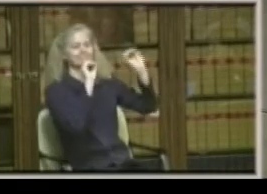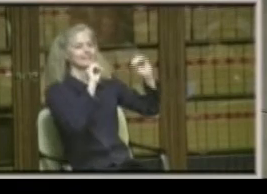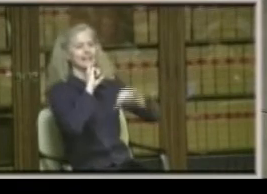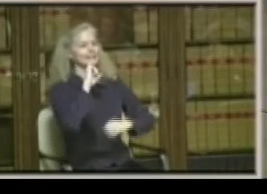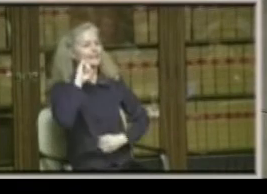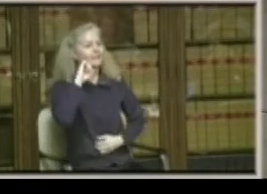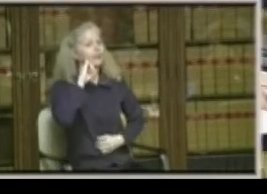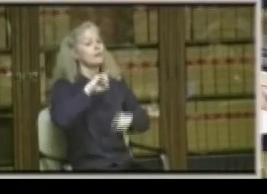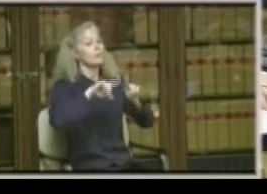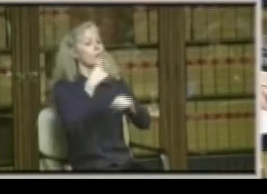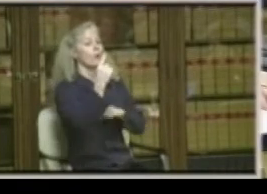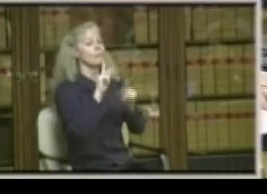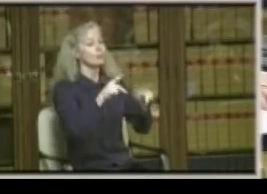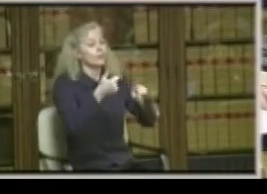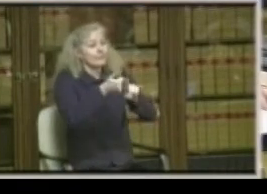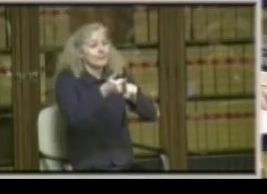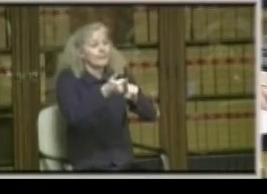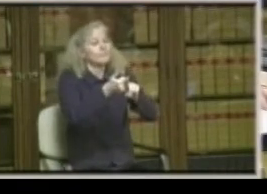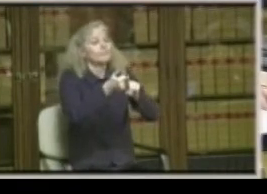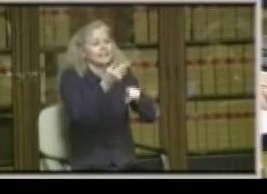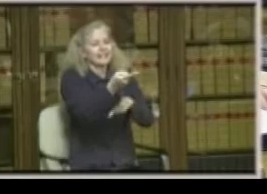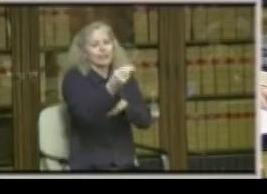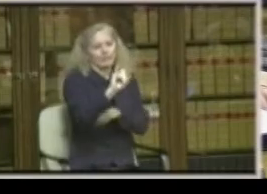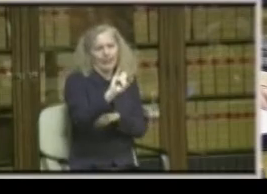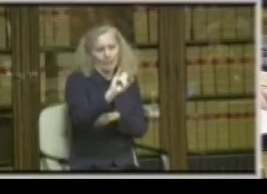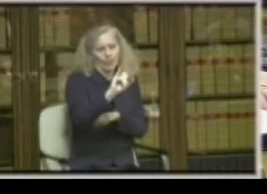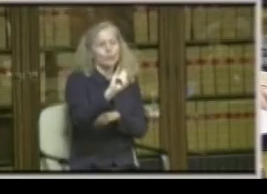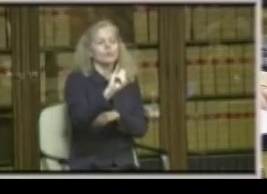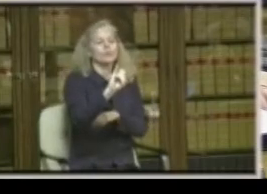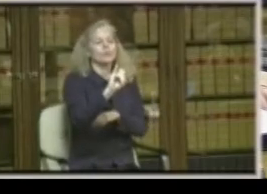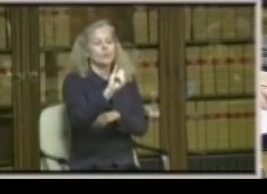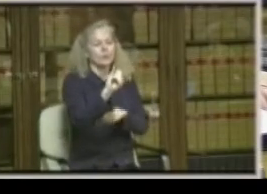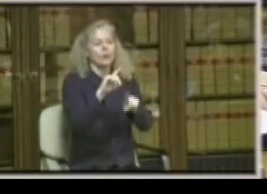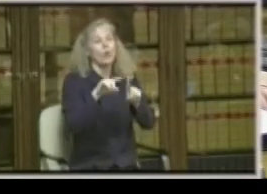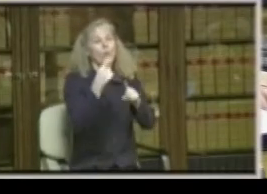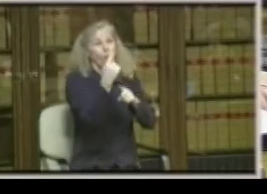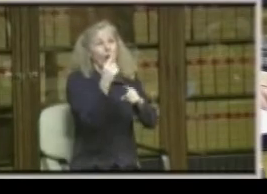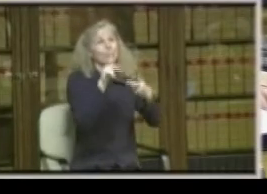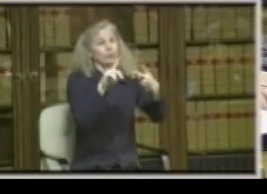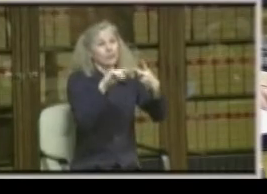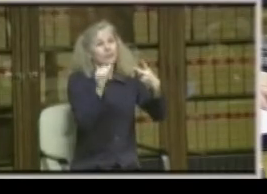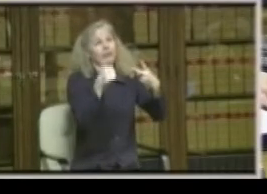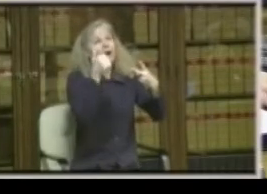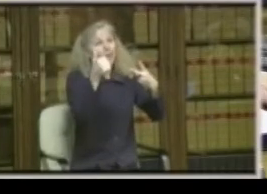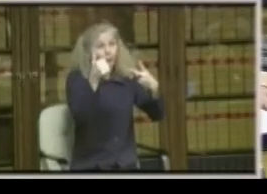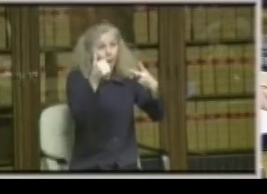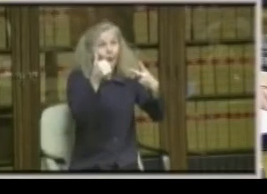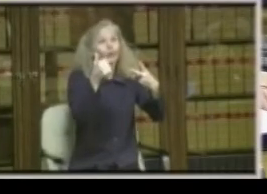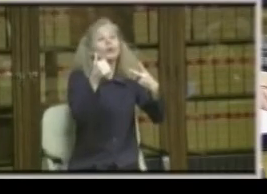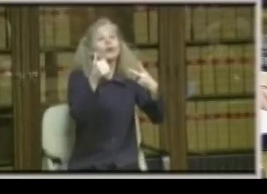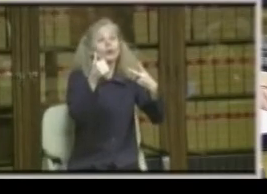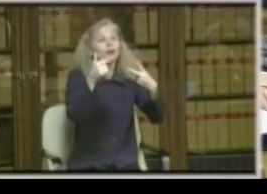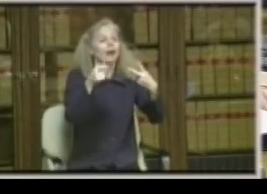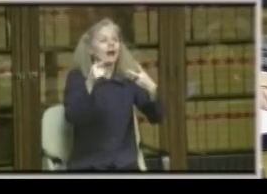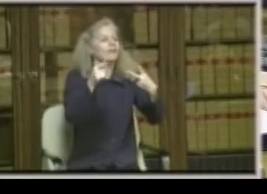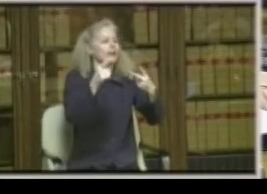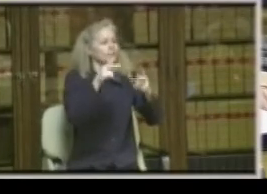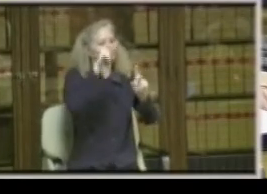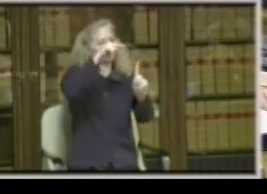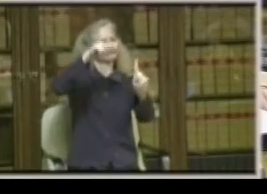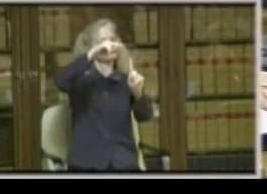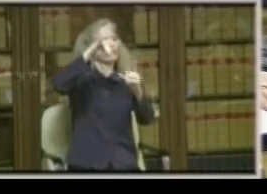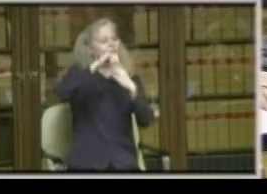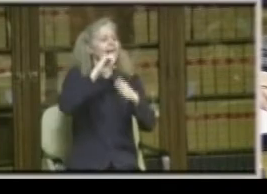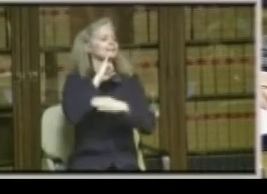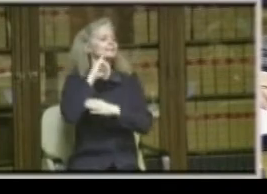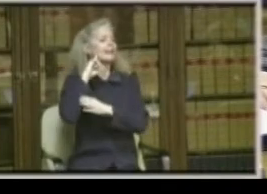oversees our regional deaf and hard of hearing program and the interpreters in that region. So she is